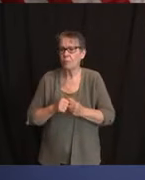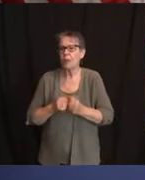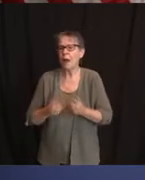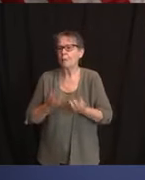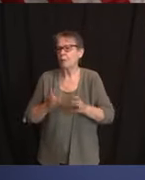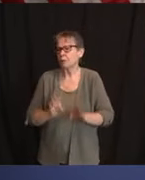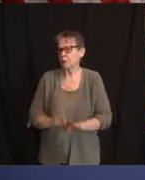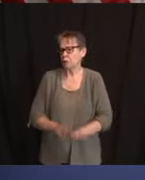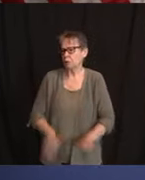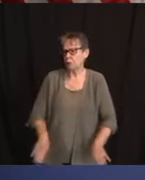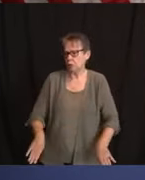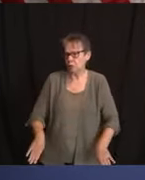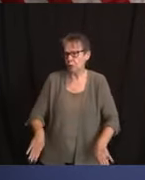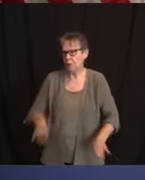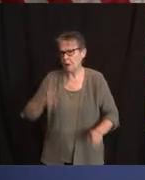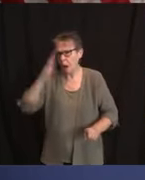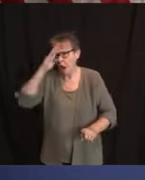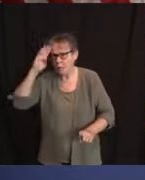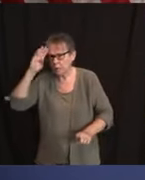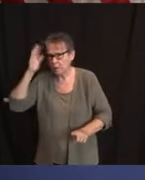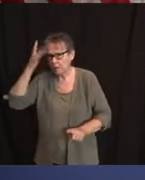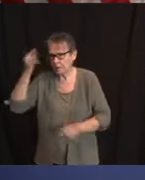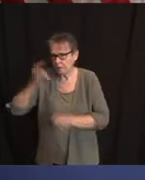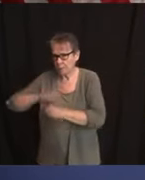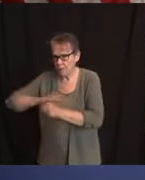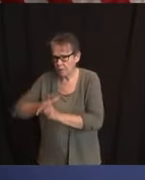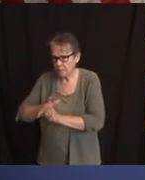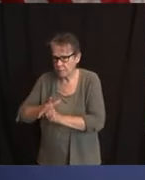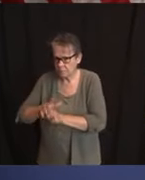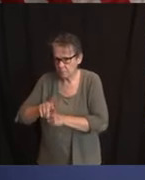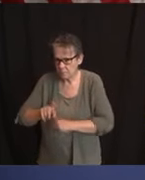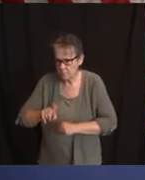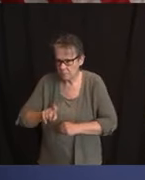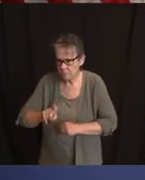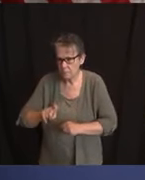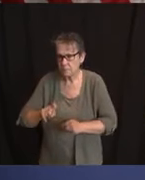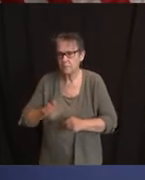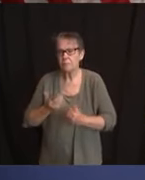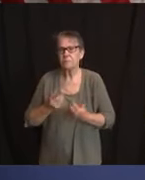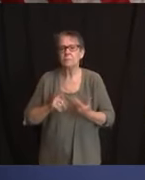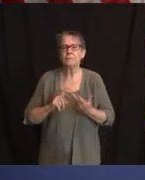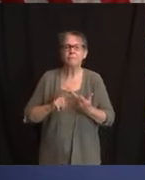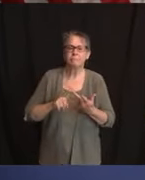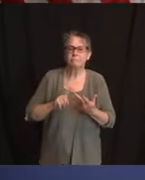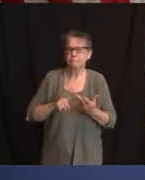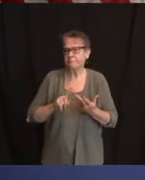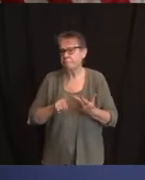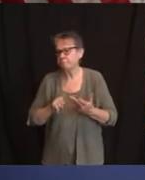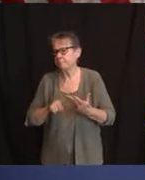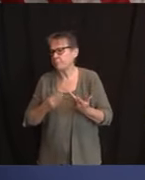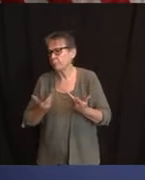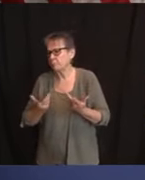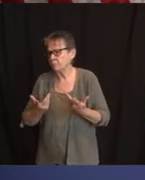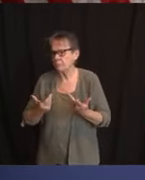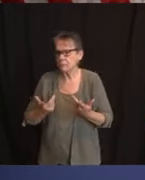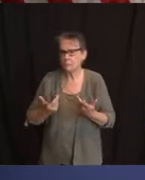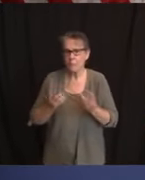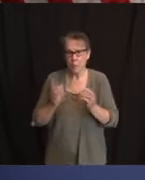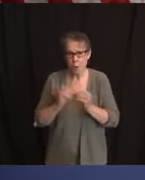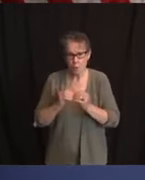have experienced? Is the decrease in cases due to social distancing, or is there any evidence that this could be the